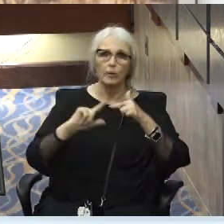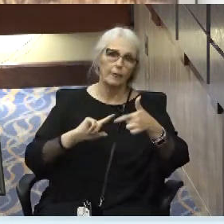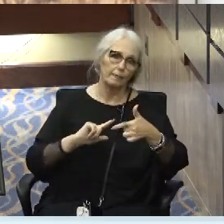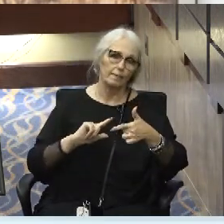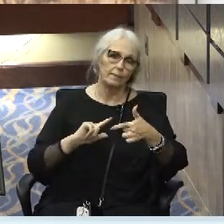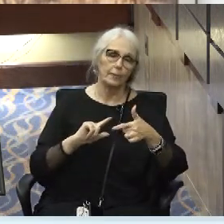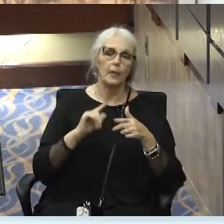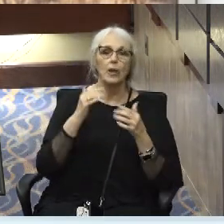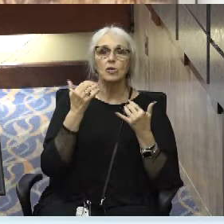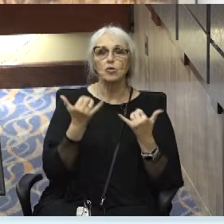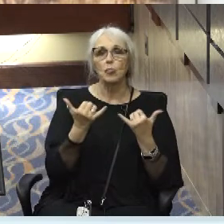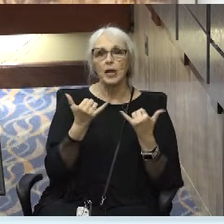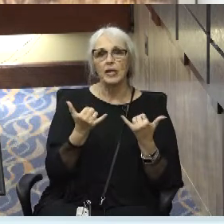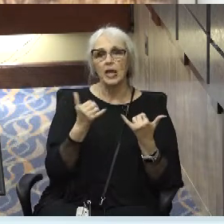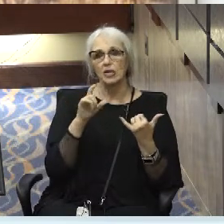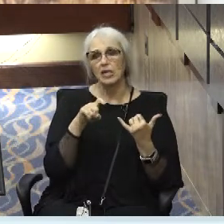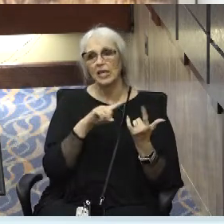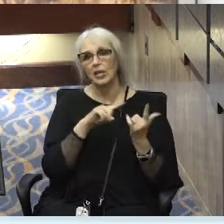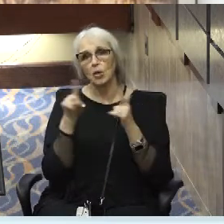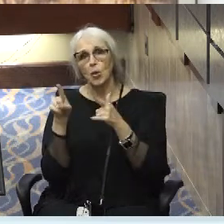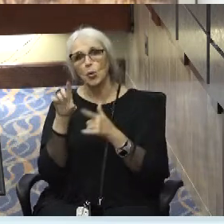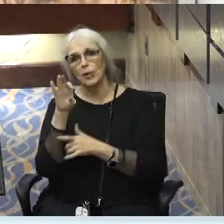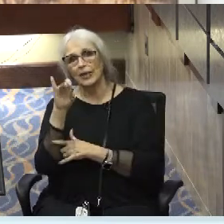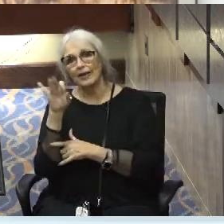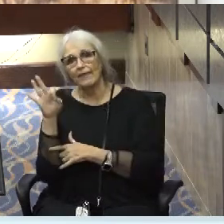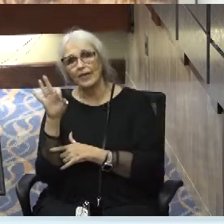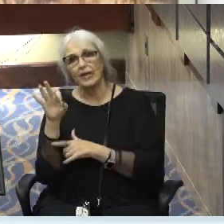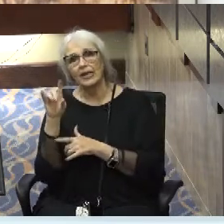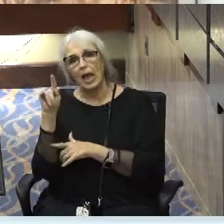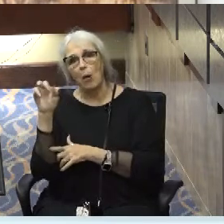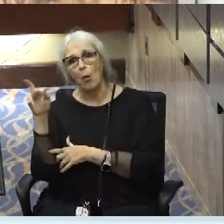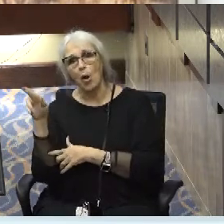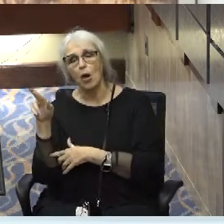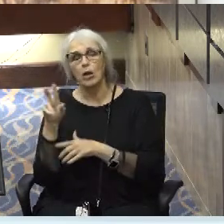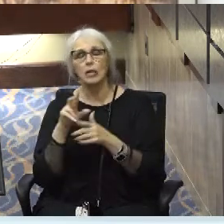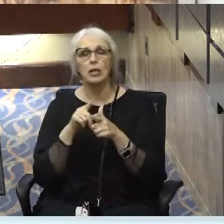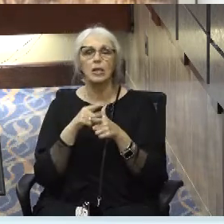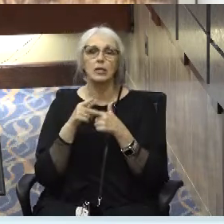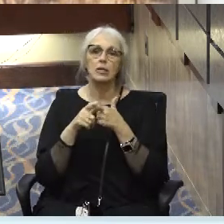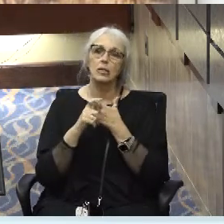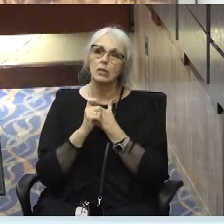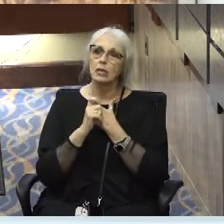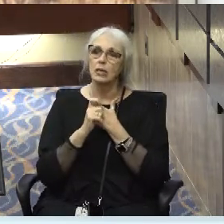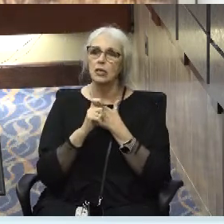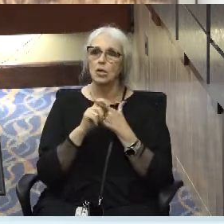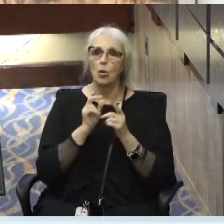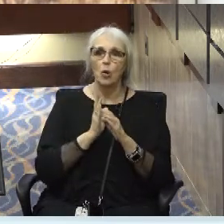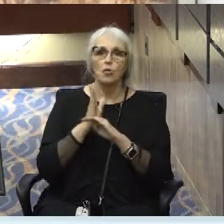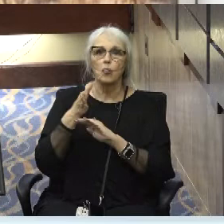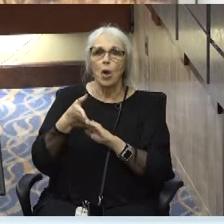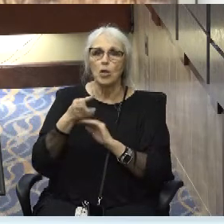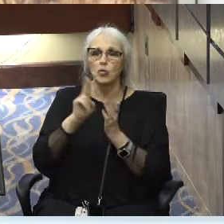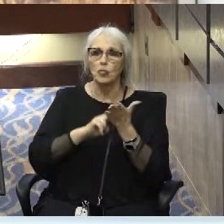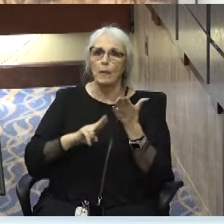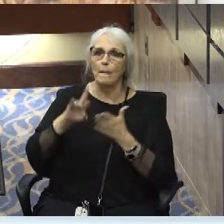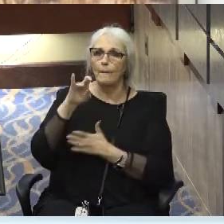need to get to the Clifton Robinson Tower, they can take 2nd Avenue and go across University Parks to get